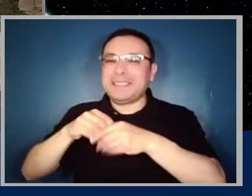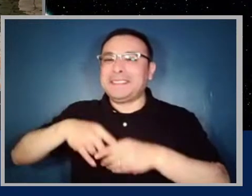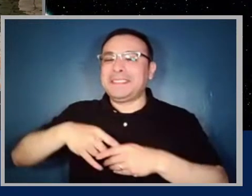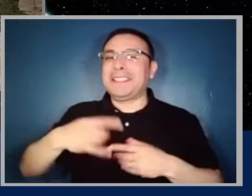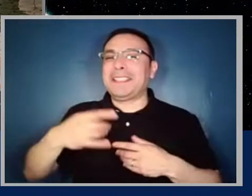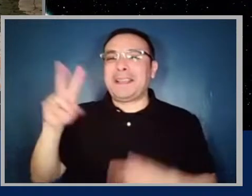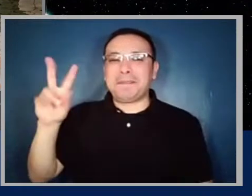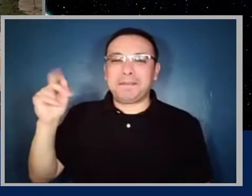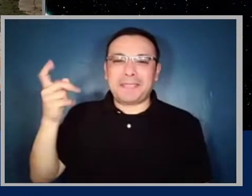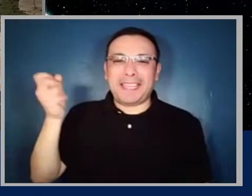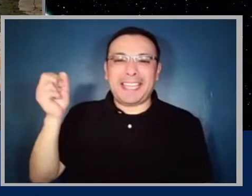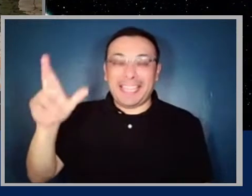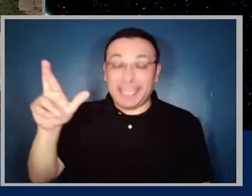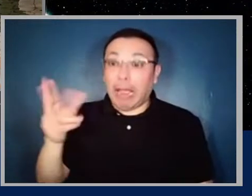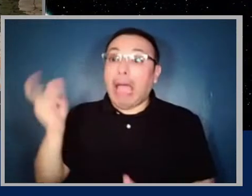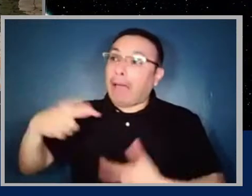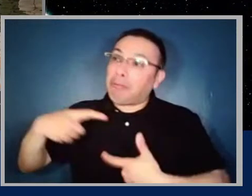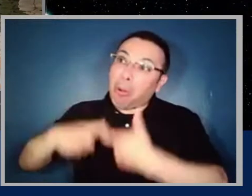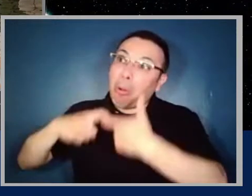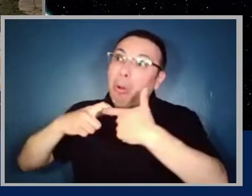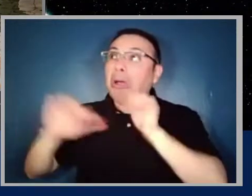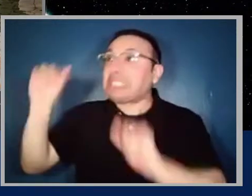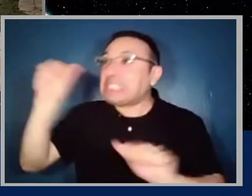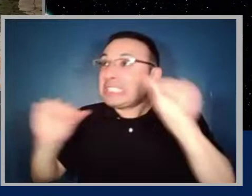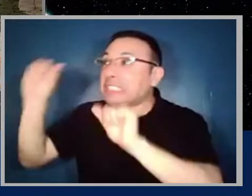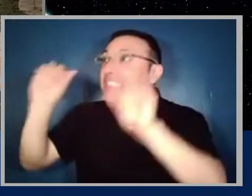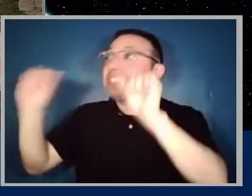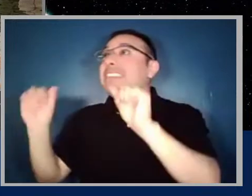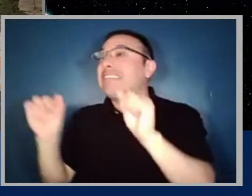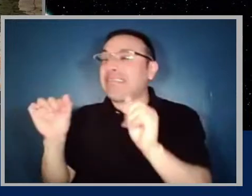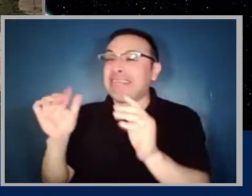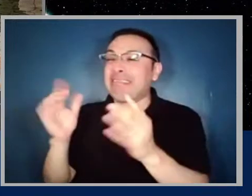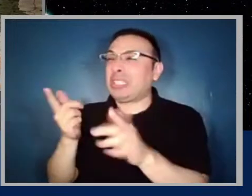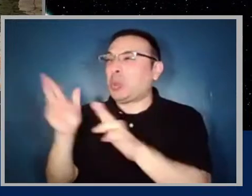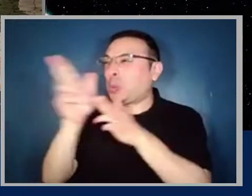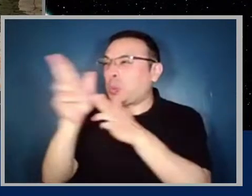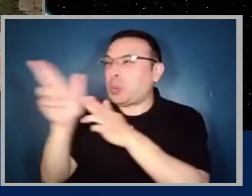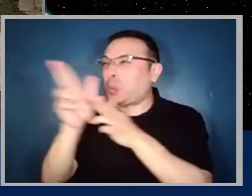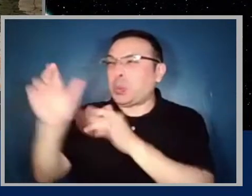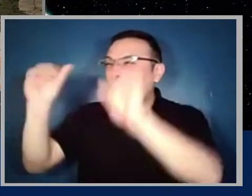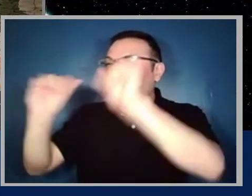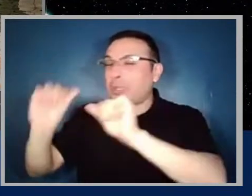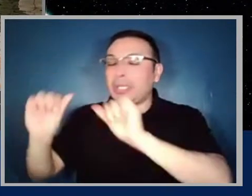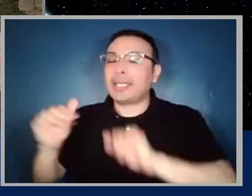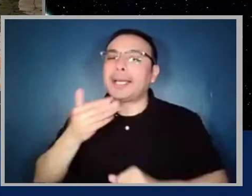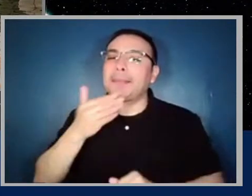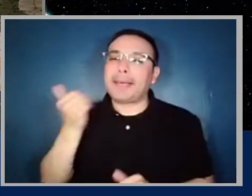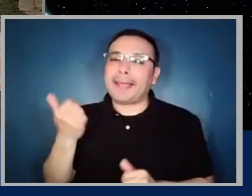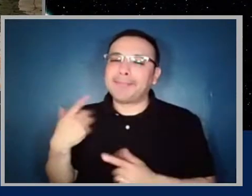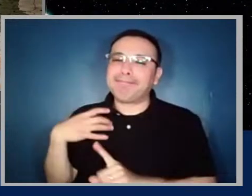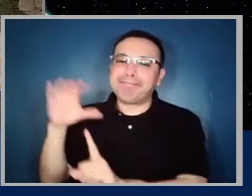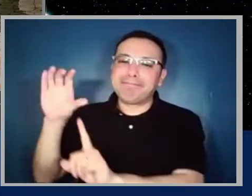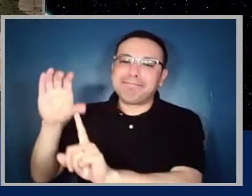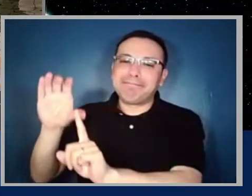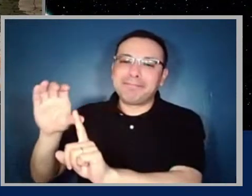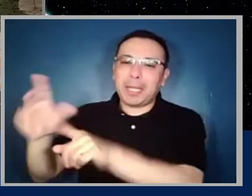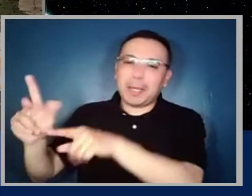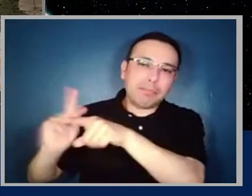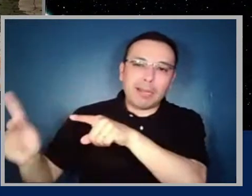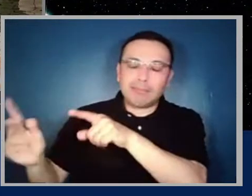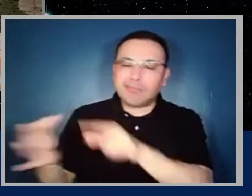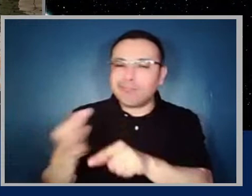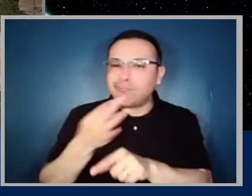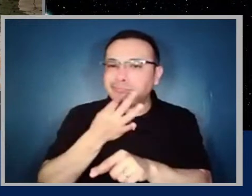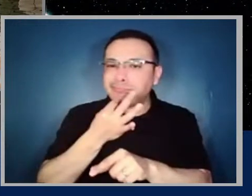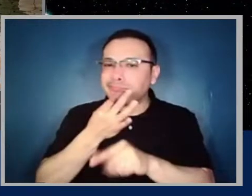and take our time to clean it up. So we're going to rely on the professionals to do it for this time, but later on we'll have